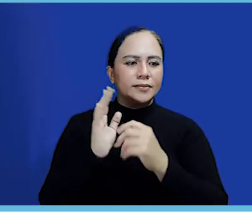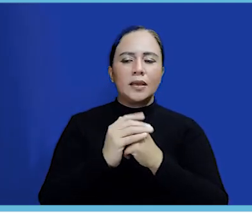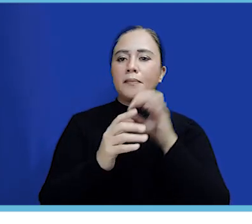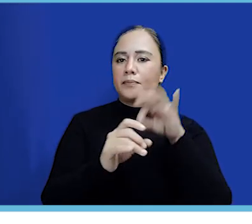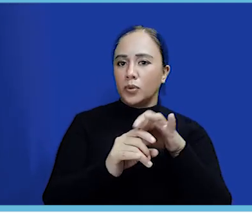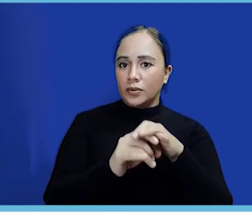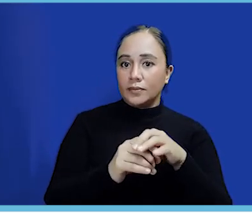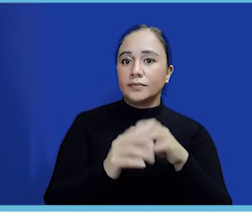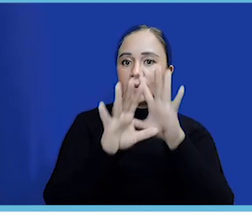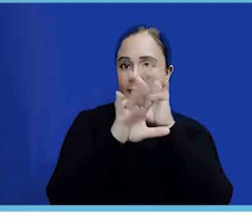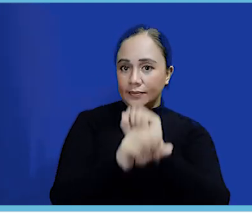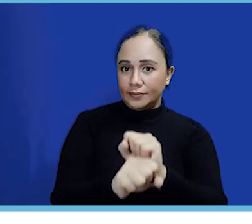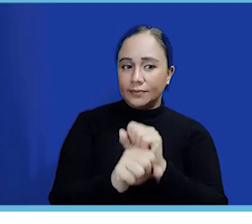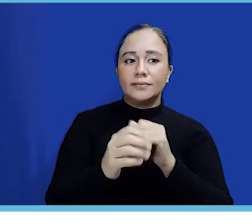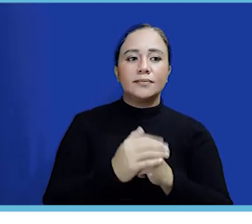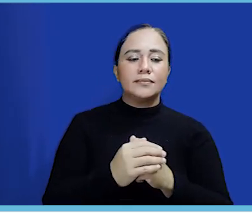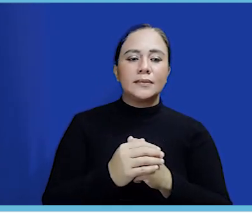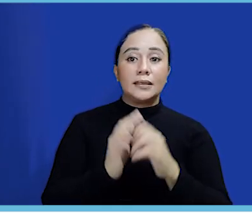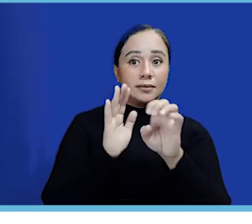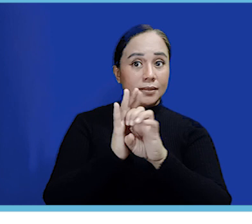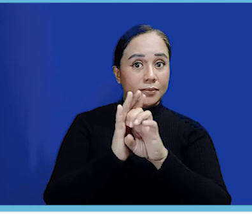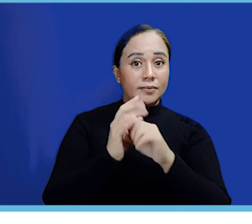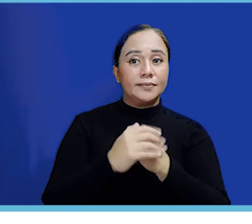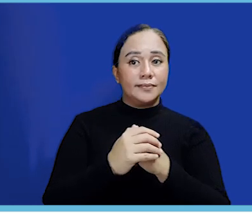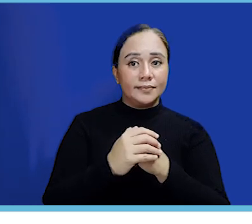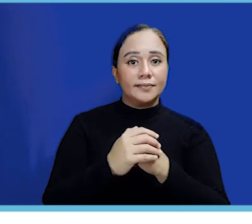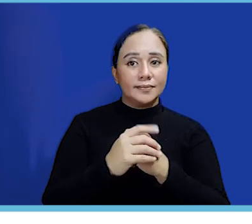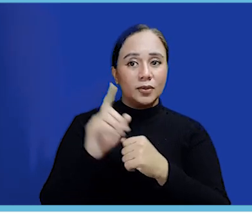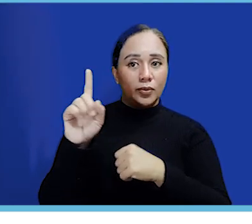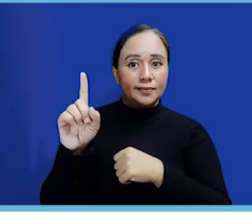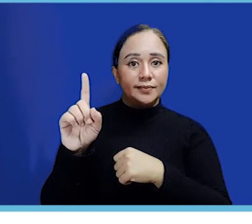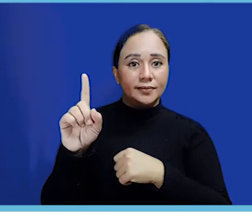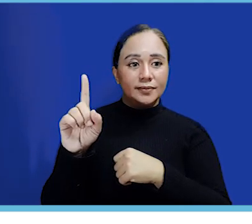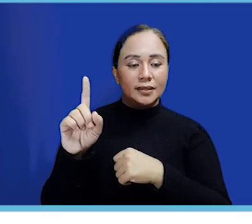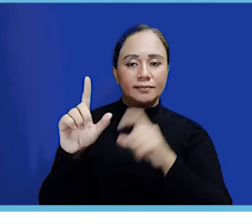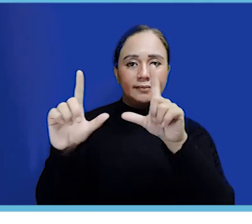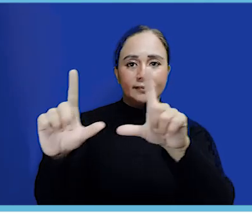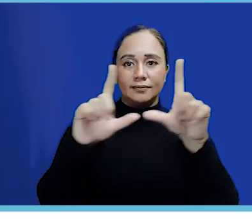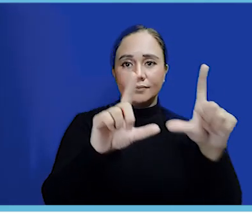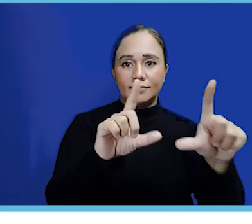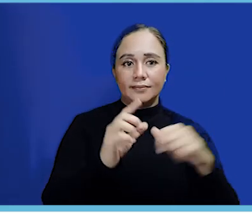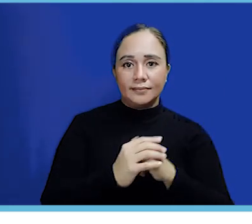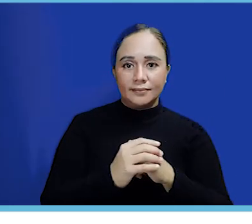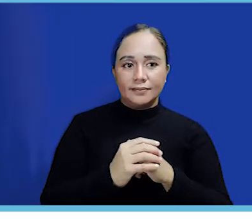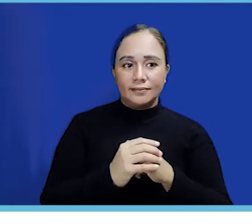policies, programs, and practices. Examples. 1.